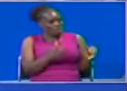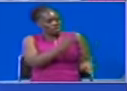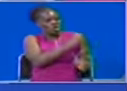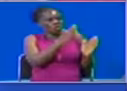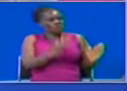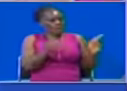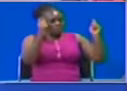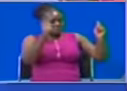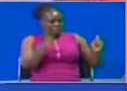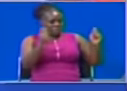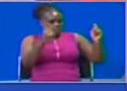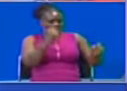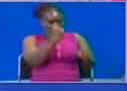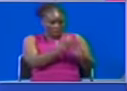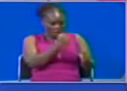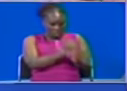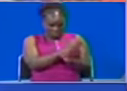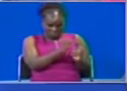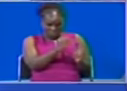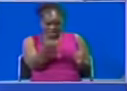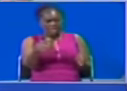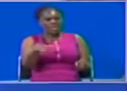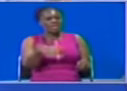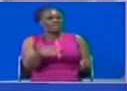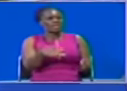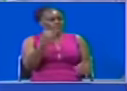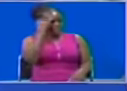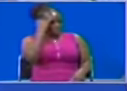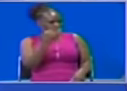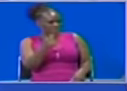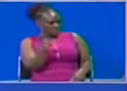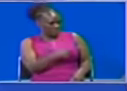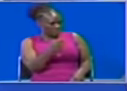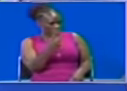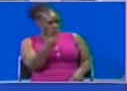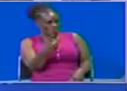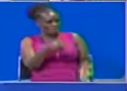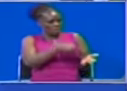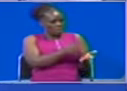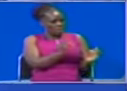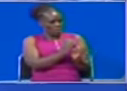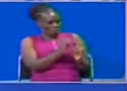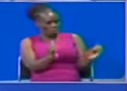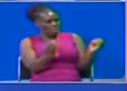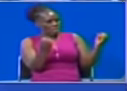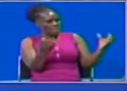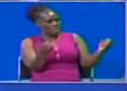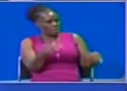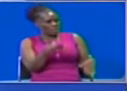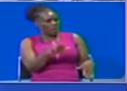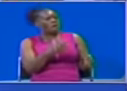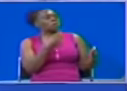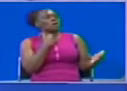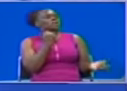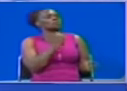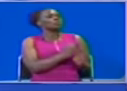who have been on strike have not been lockuming either. Okay. So you can imagine that in 2 months with no salary, there are very many things they require to